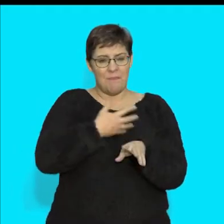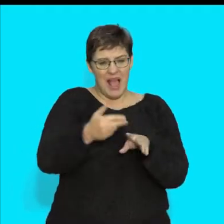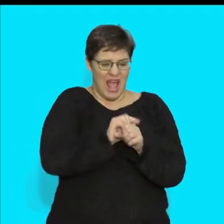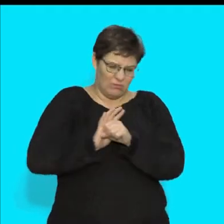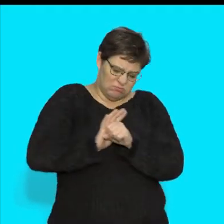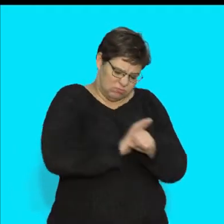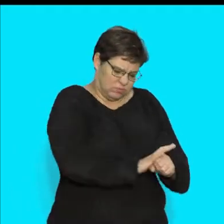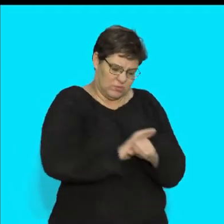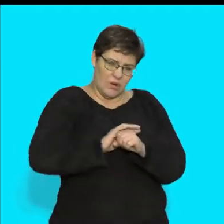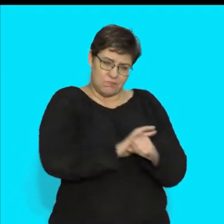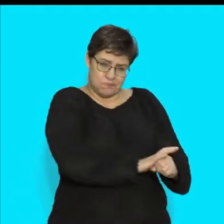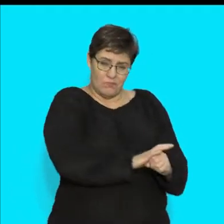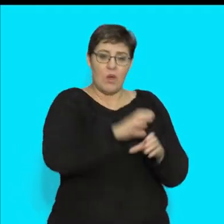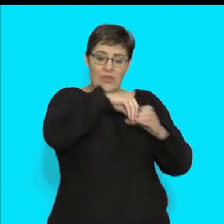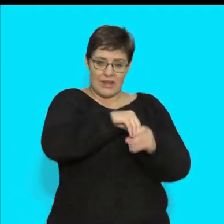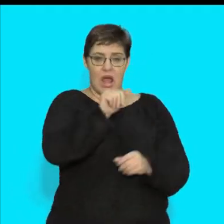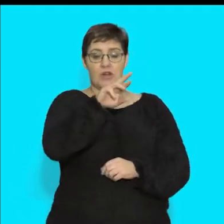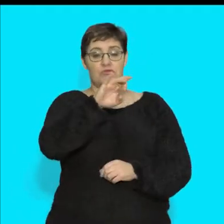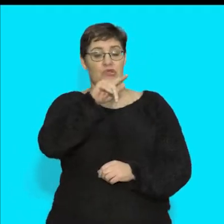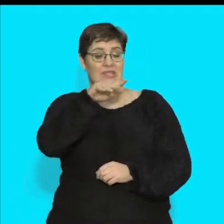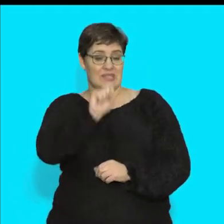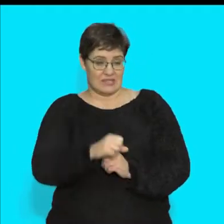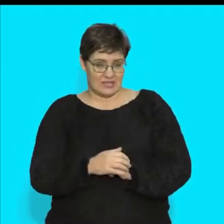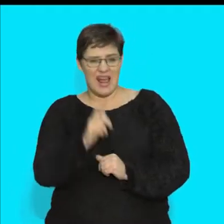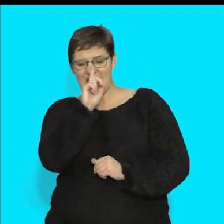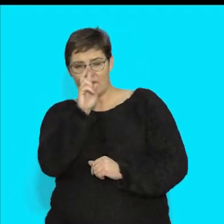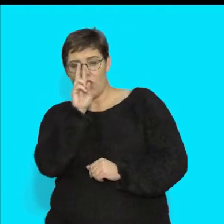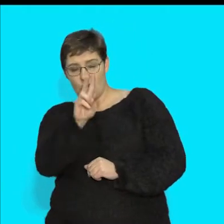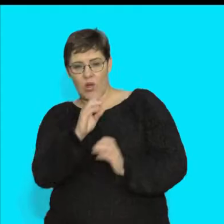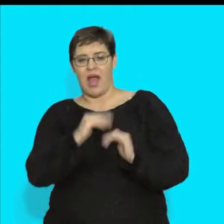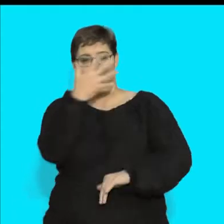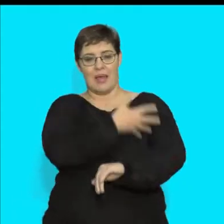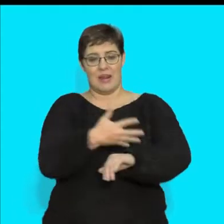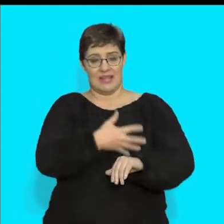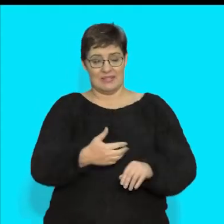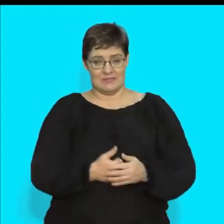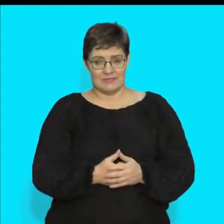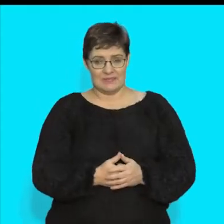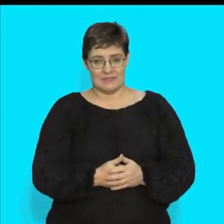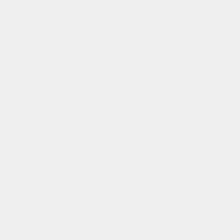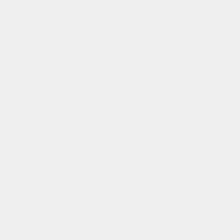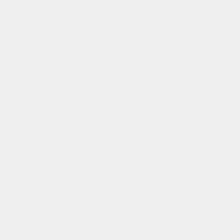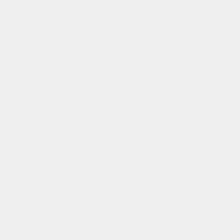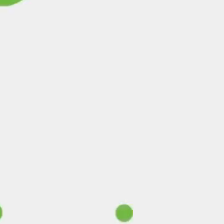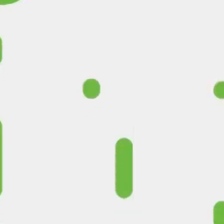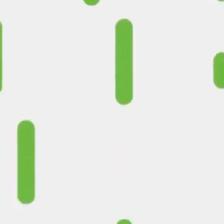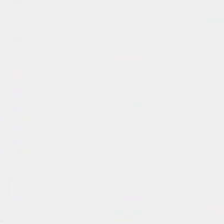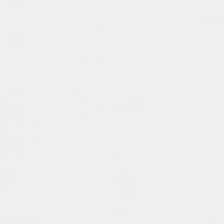pushing against your wall. We're going to have a look at this later on when we look at hypertension.